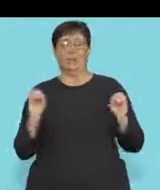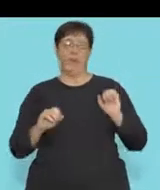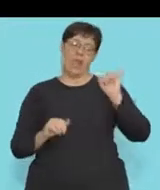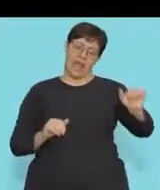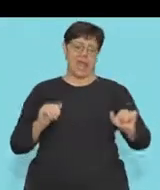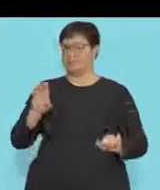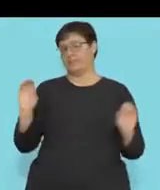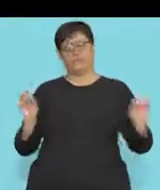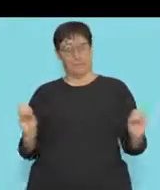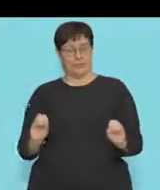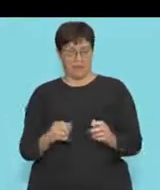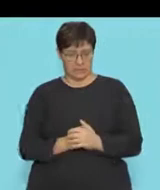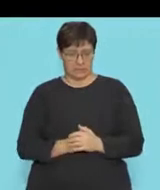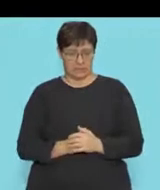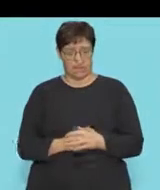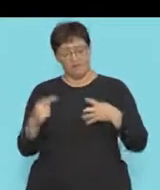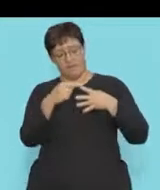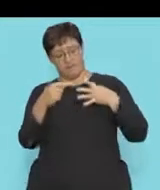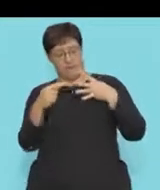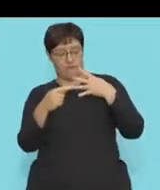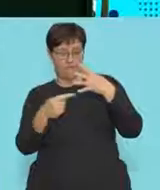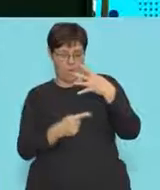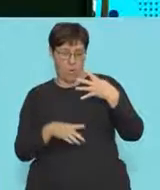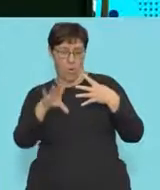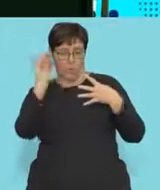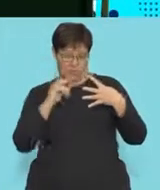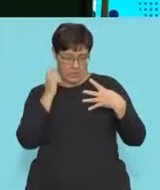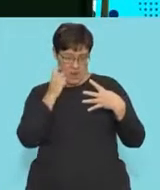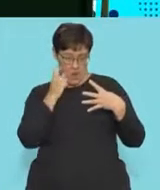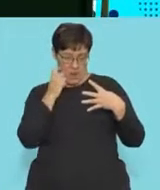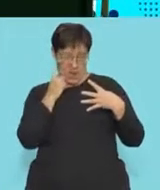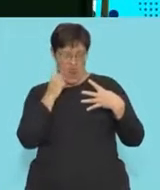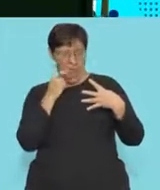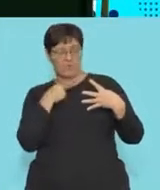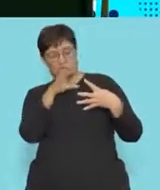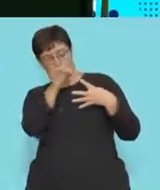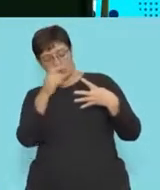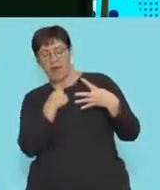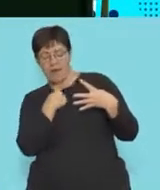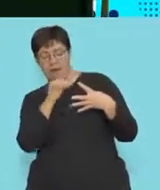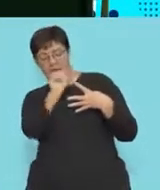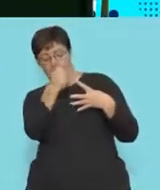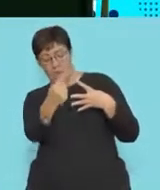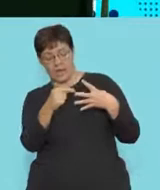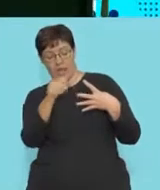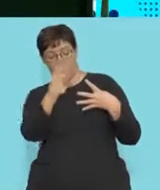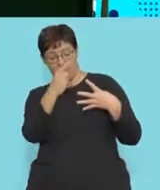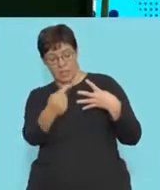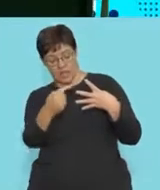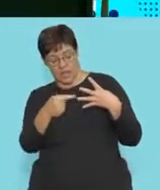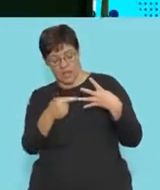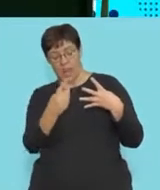guys, often in these questions you have 4 options per description, and you've got to choose whether it's A,